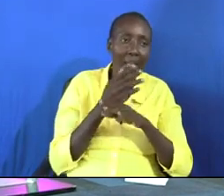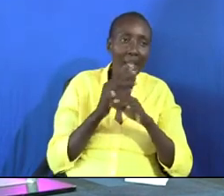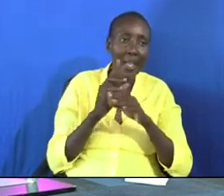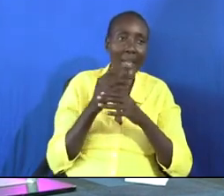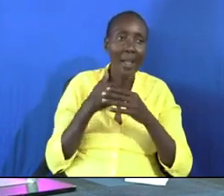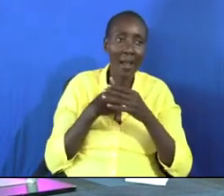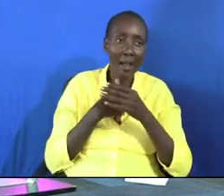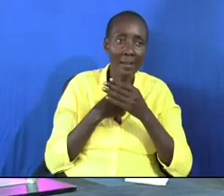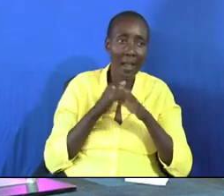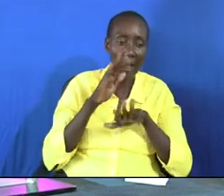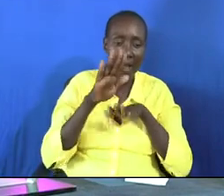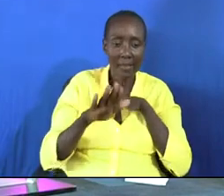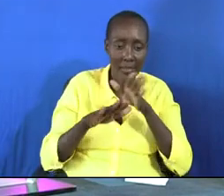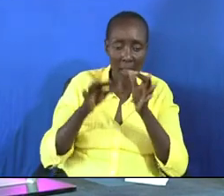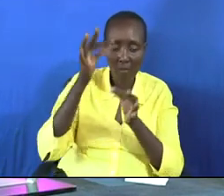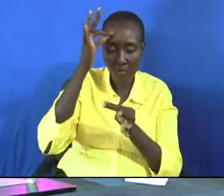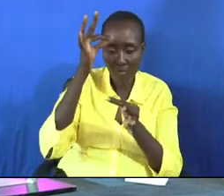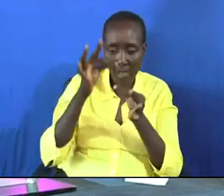faith.